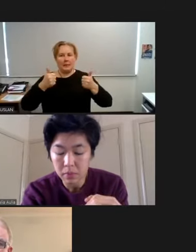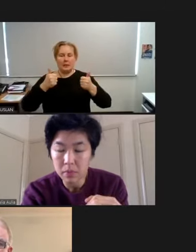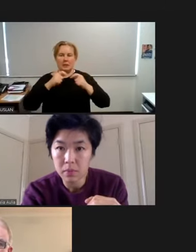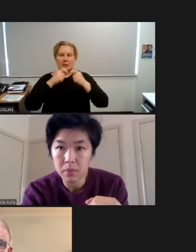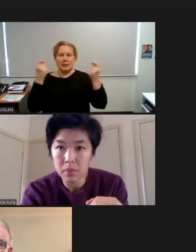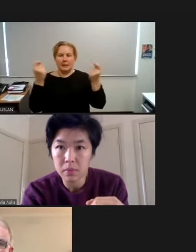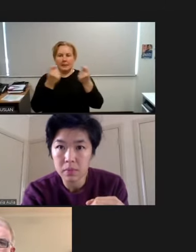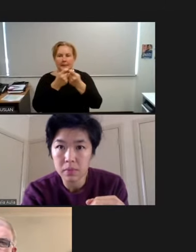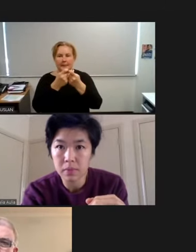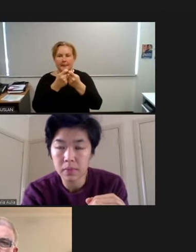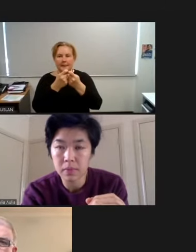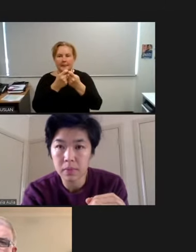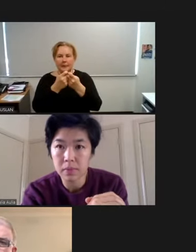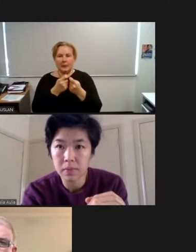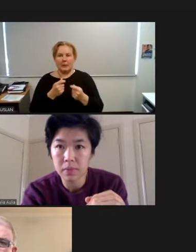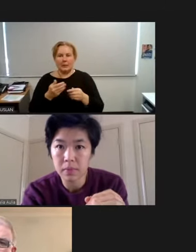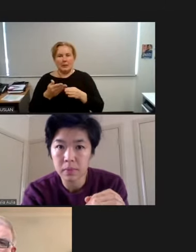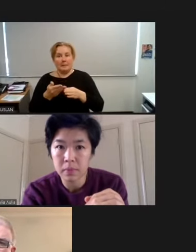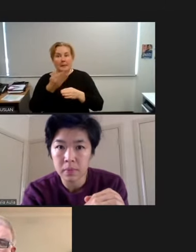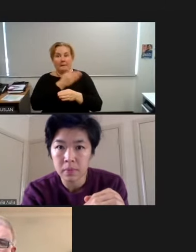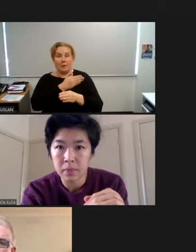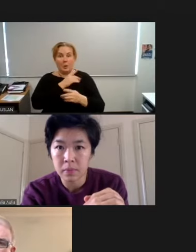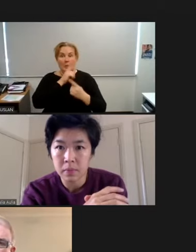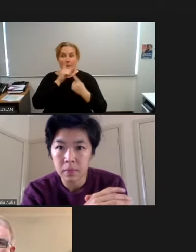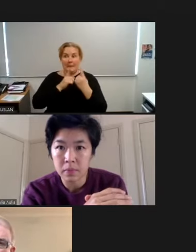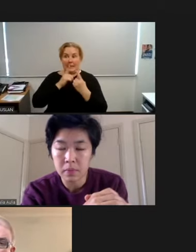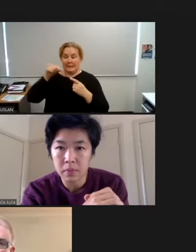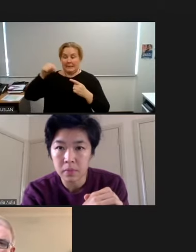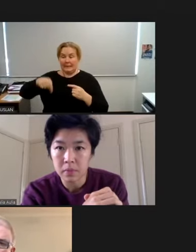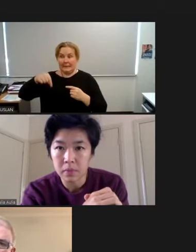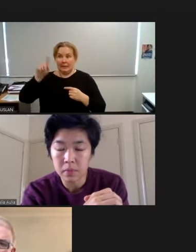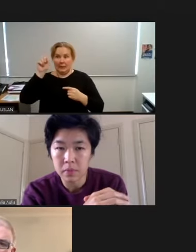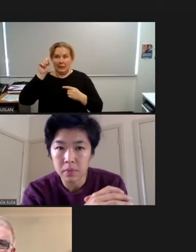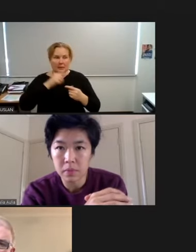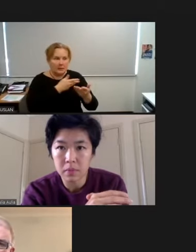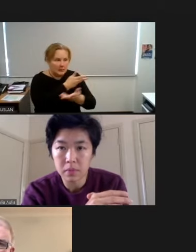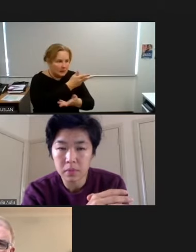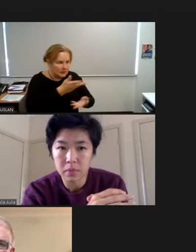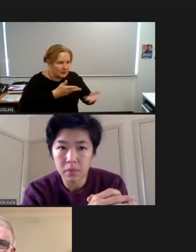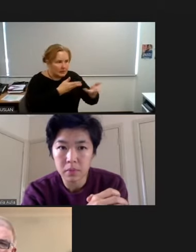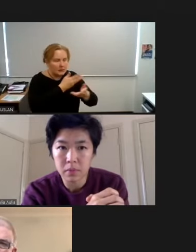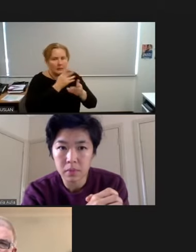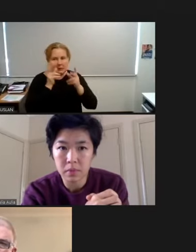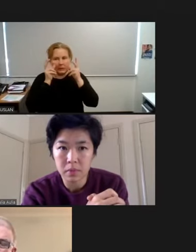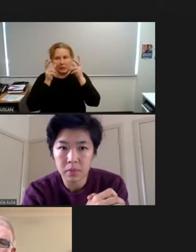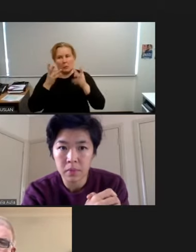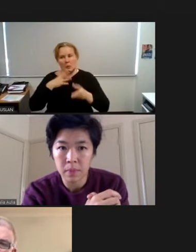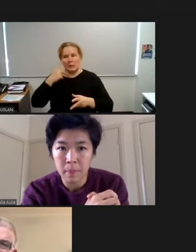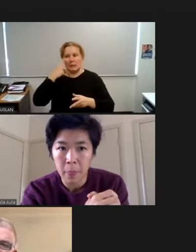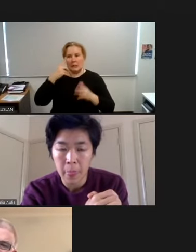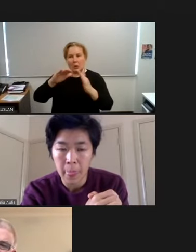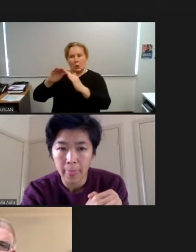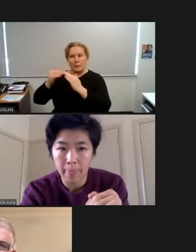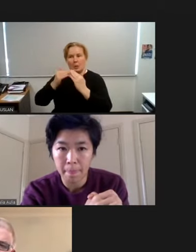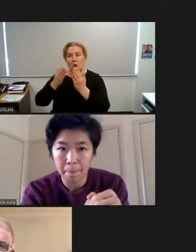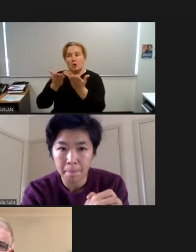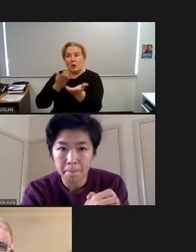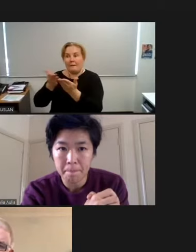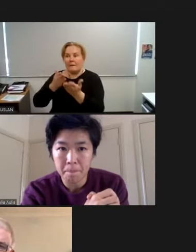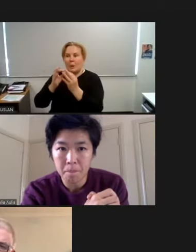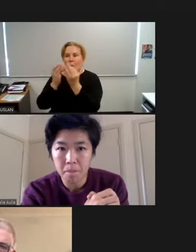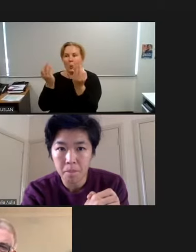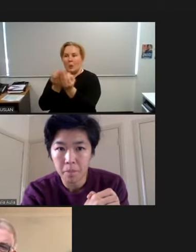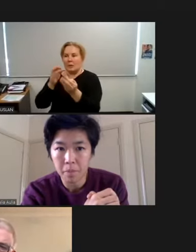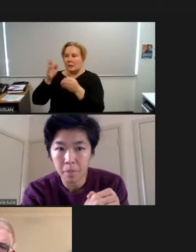base prior to this meeting are really keen for community services to reach out to us and